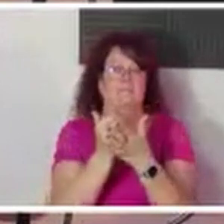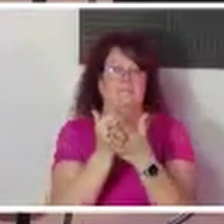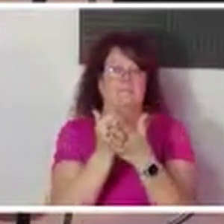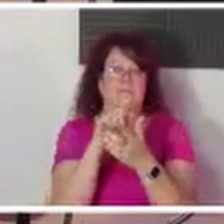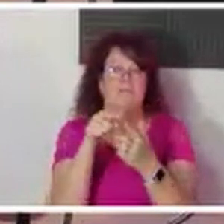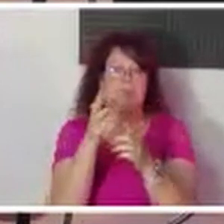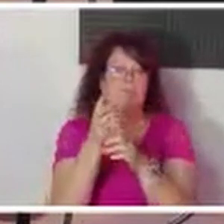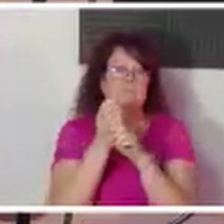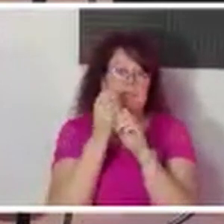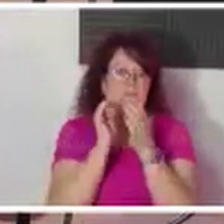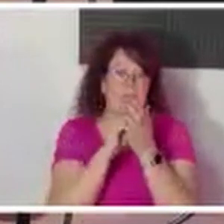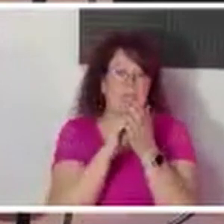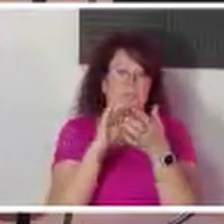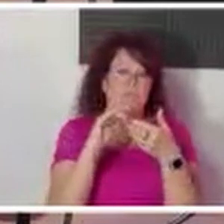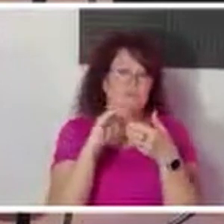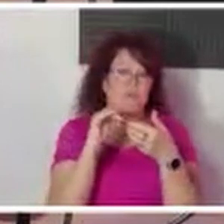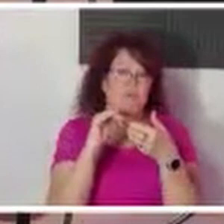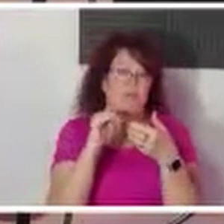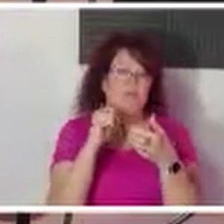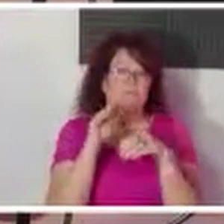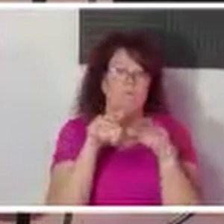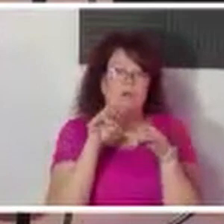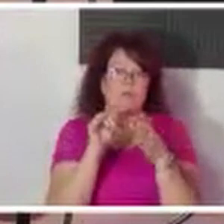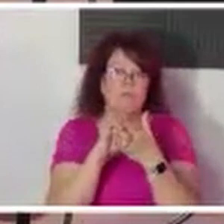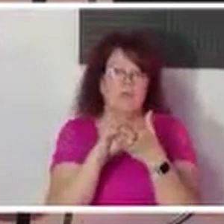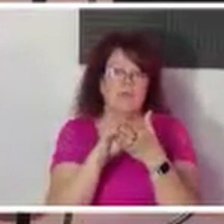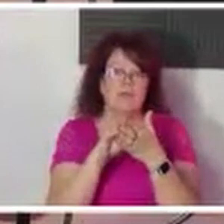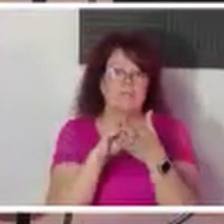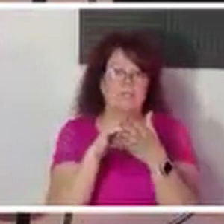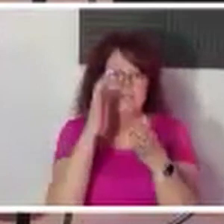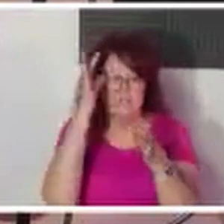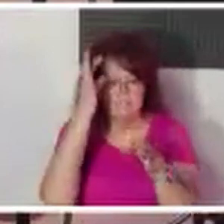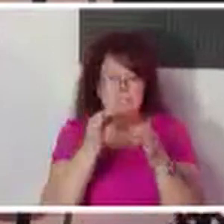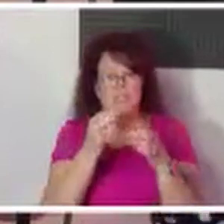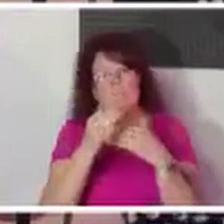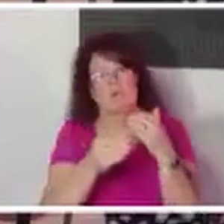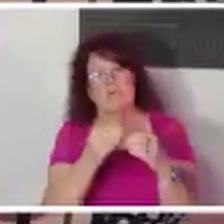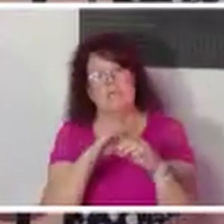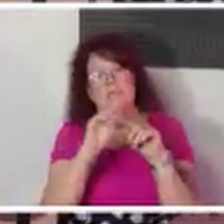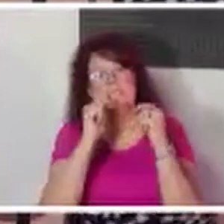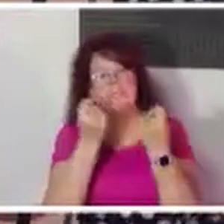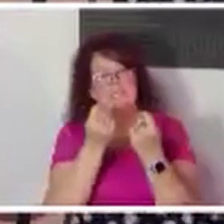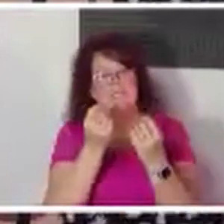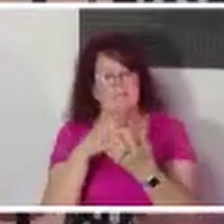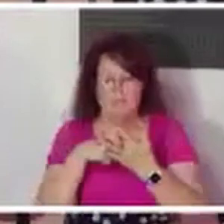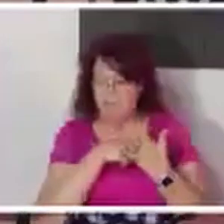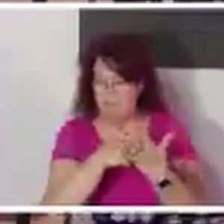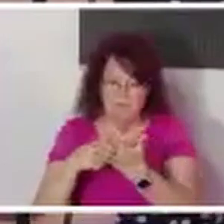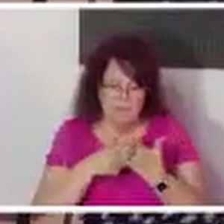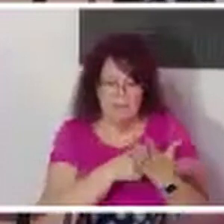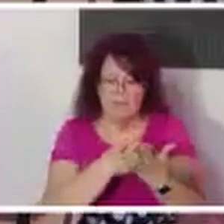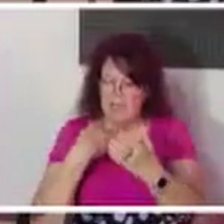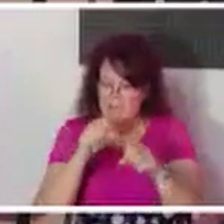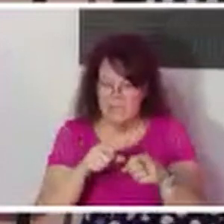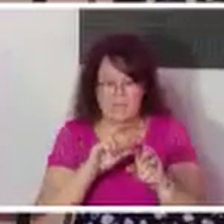we receive that referral, we walk through that internal decision-making process where as a team, we'll collaboratively decide, do we have the ability